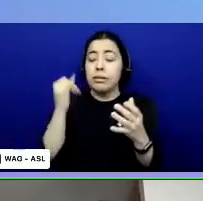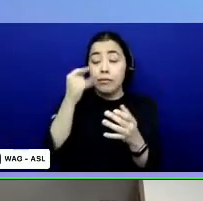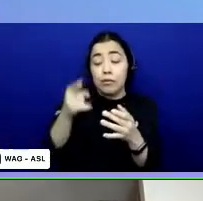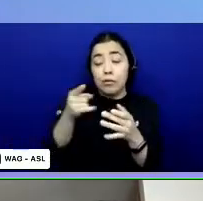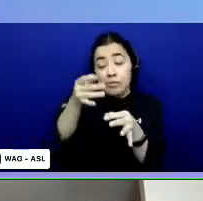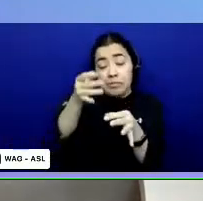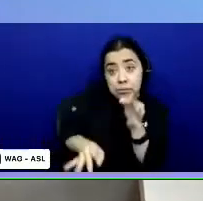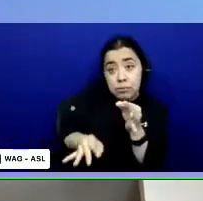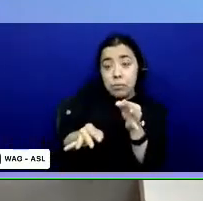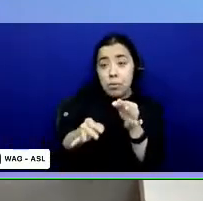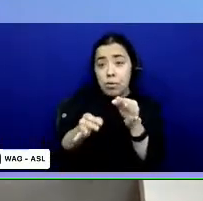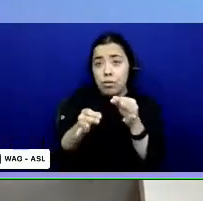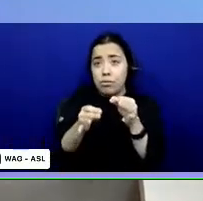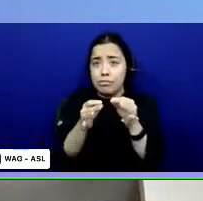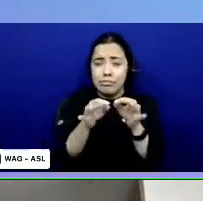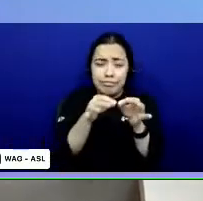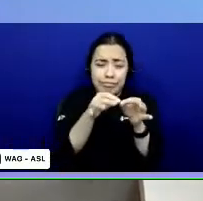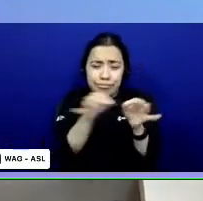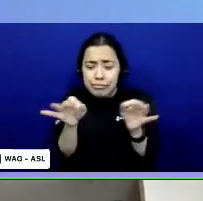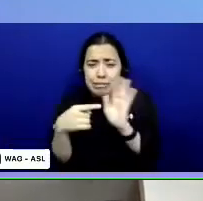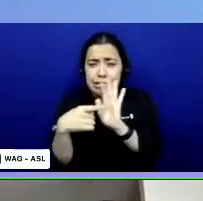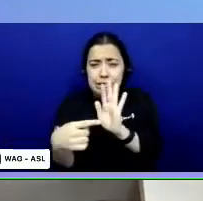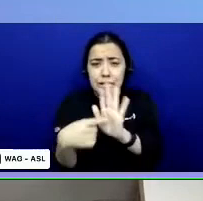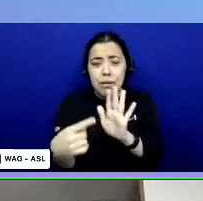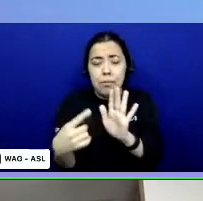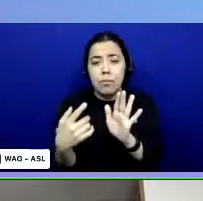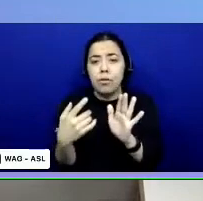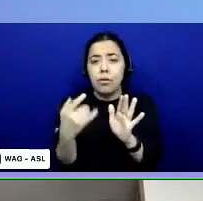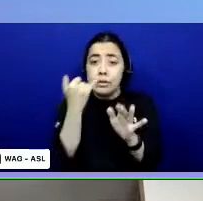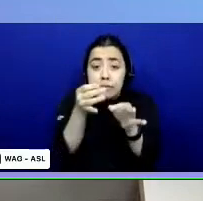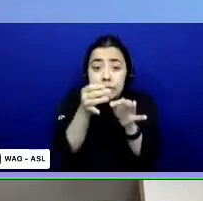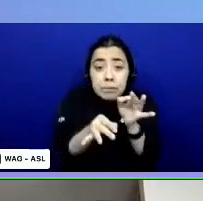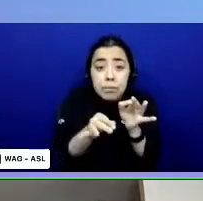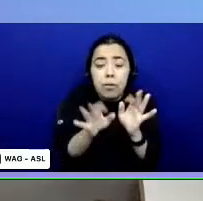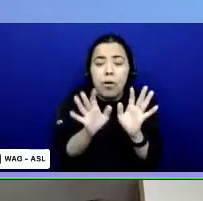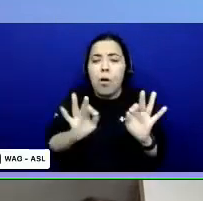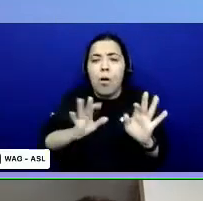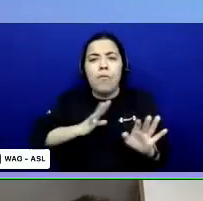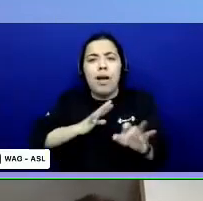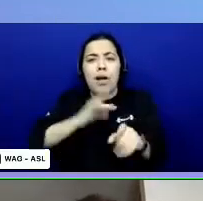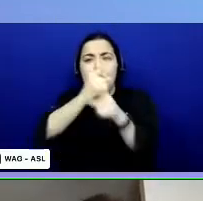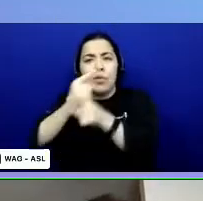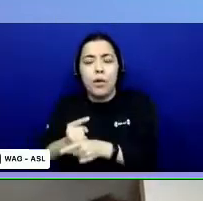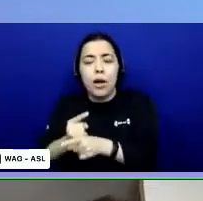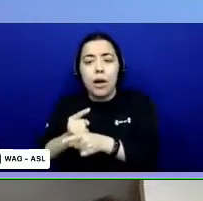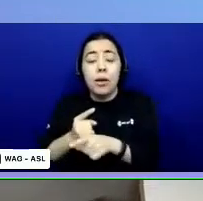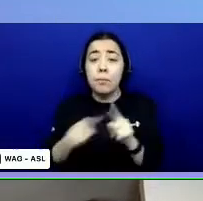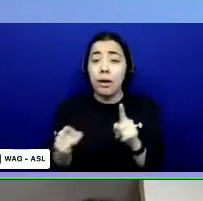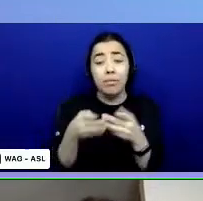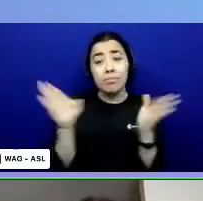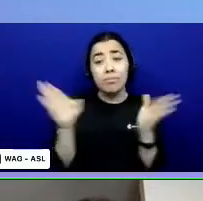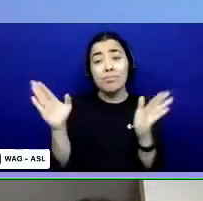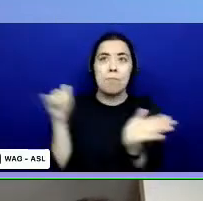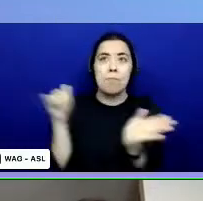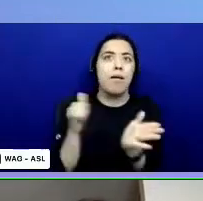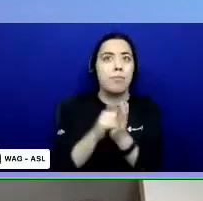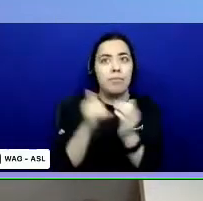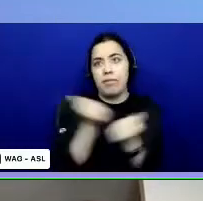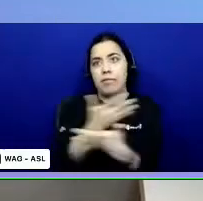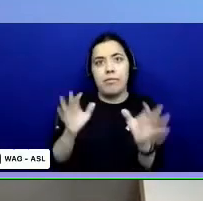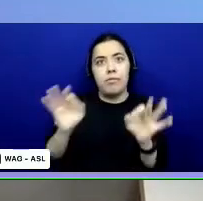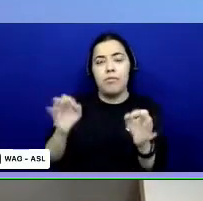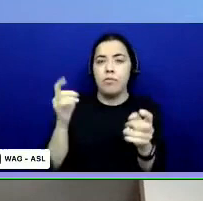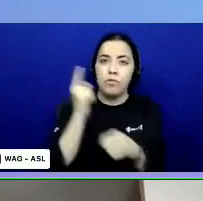basic example, it is impossible to get everything right. On the right here, I have plotted what's referred to as a decision